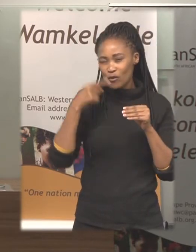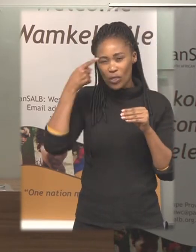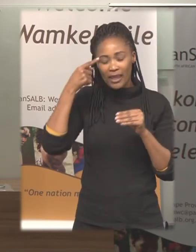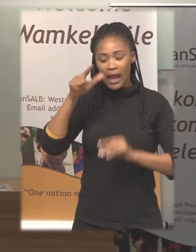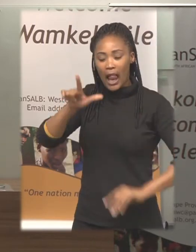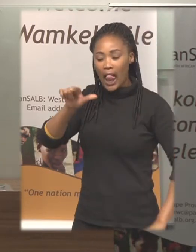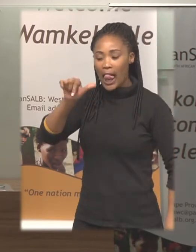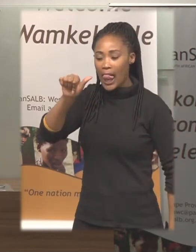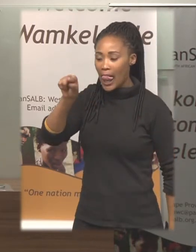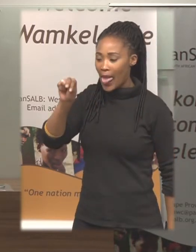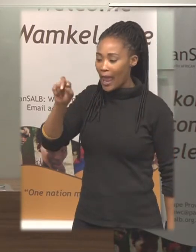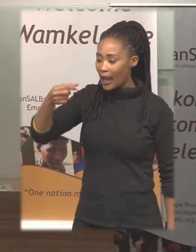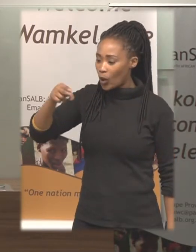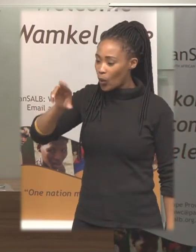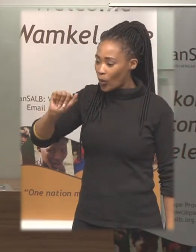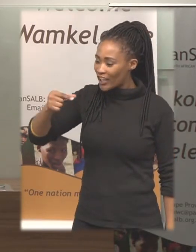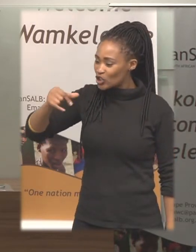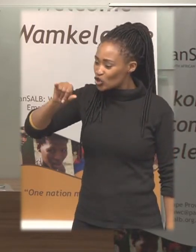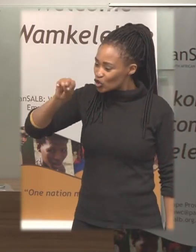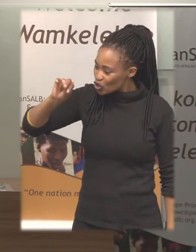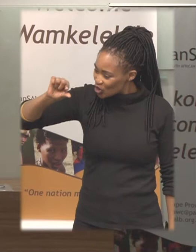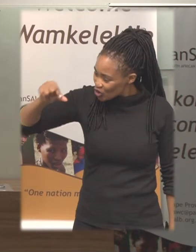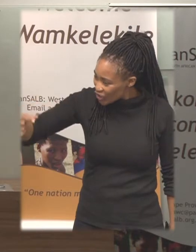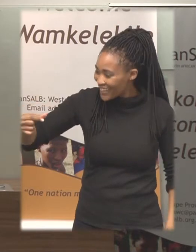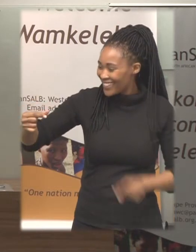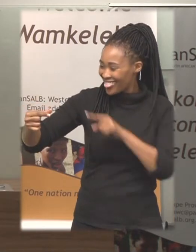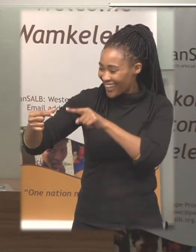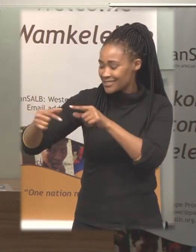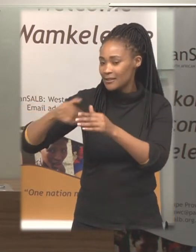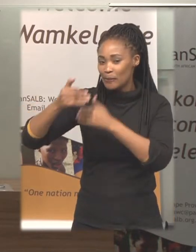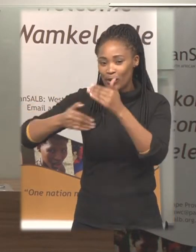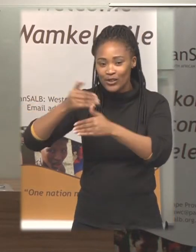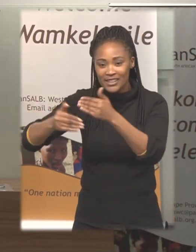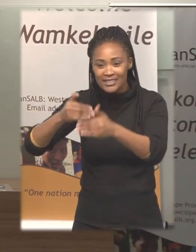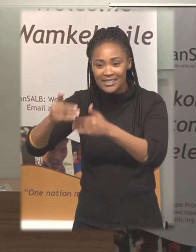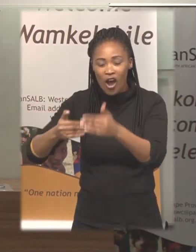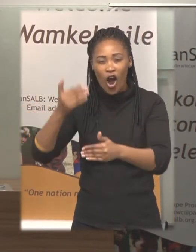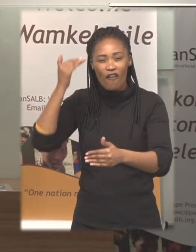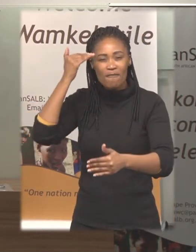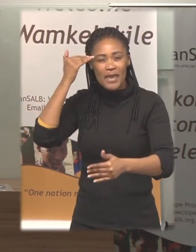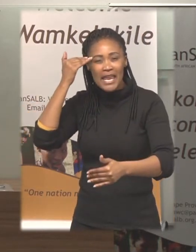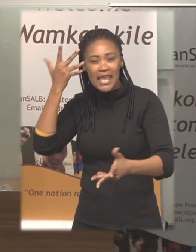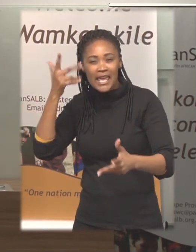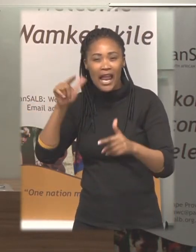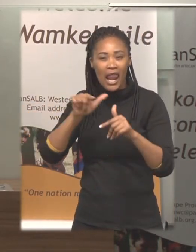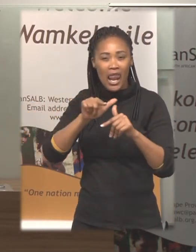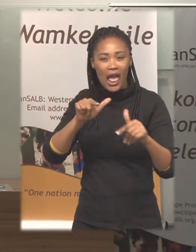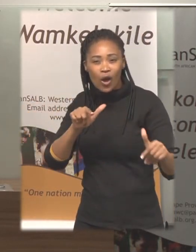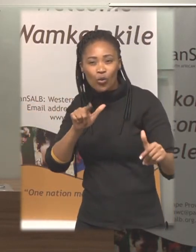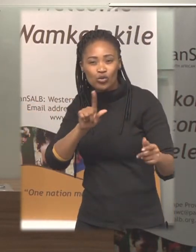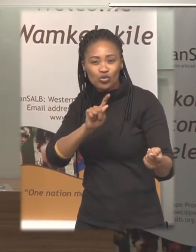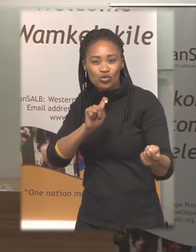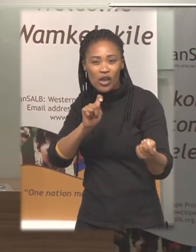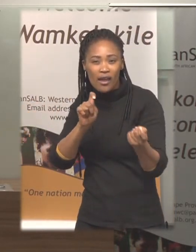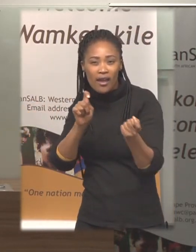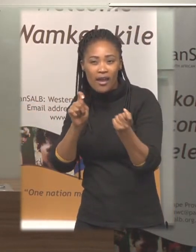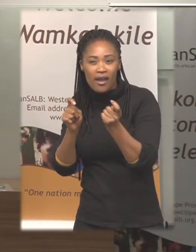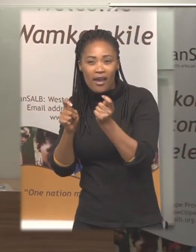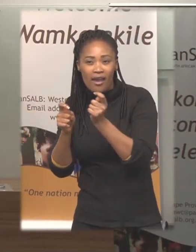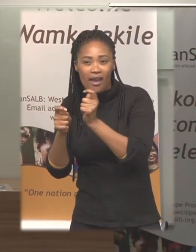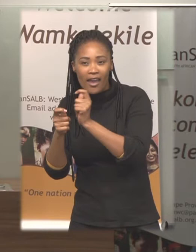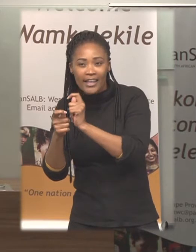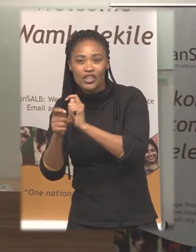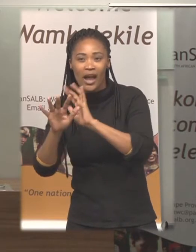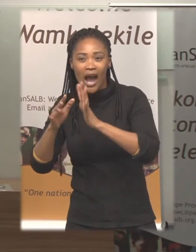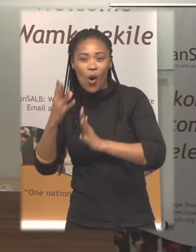as an activity, a process of making meaning and shaping knowledge and experience through language. So